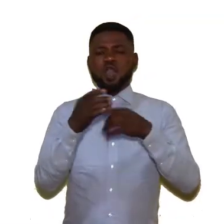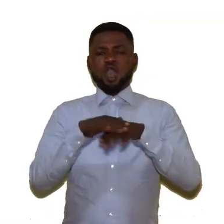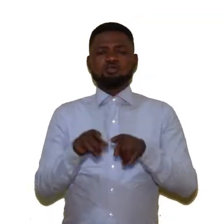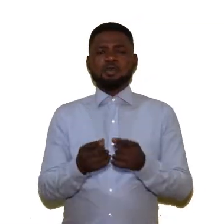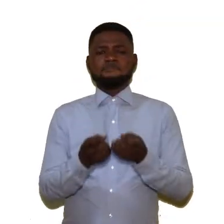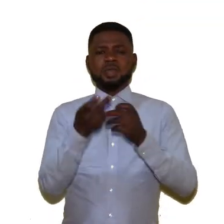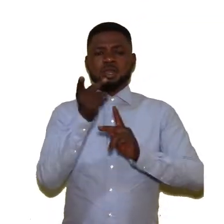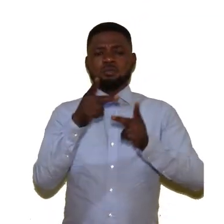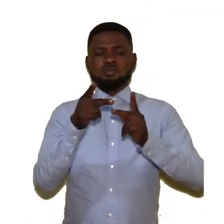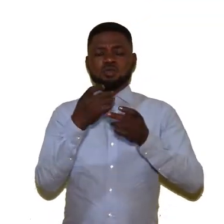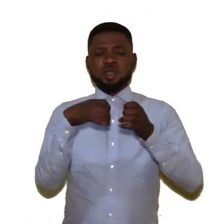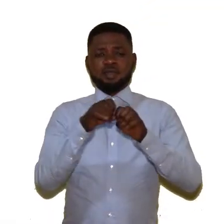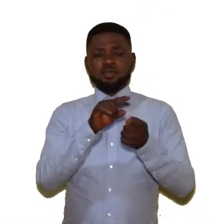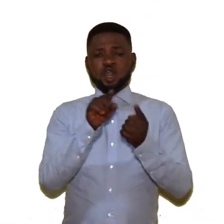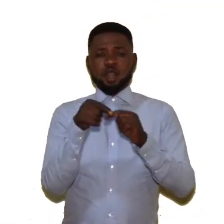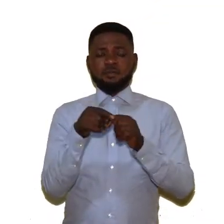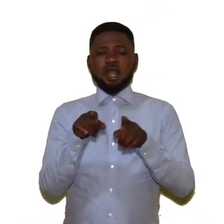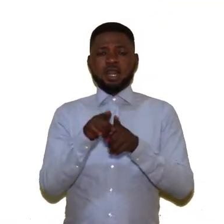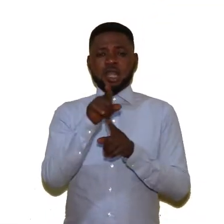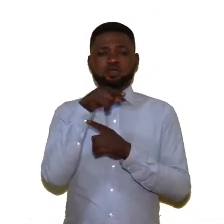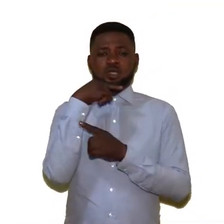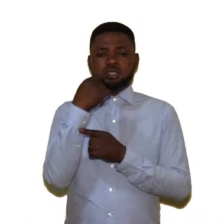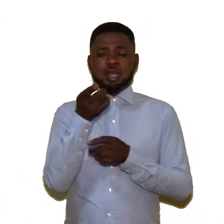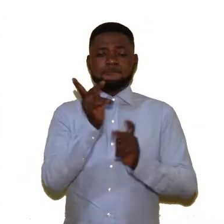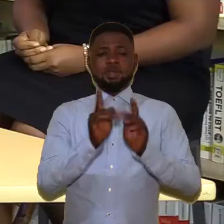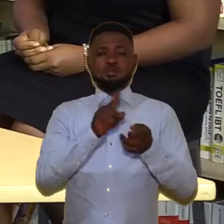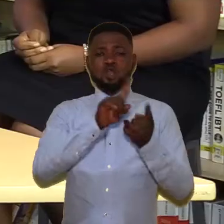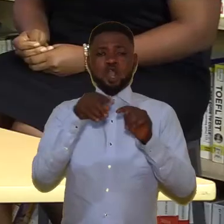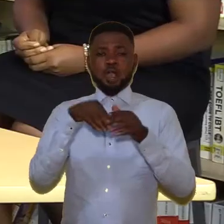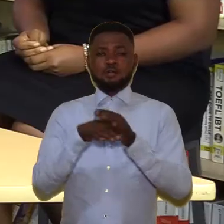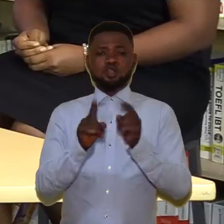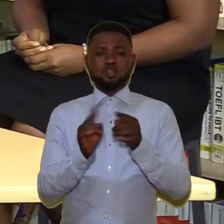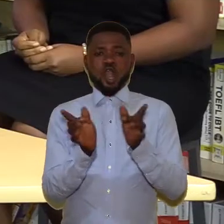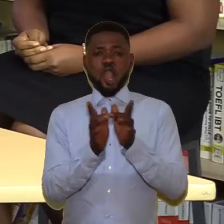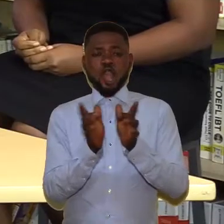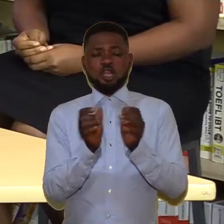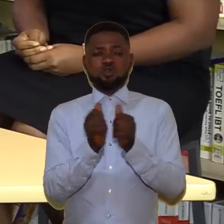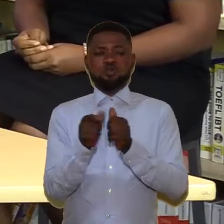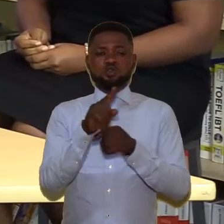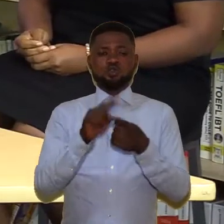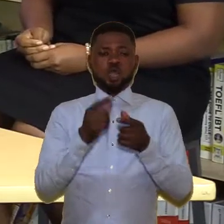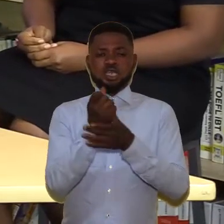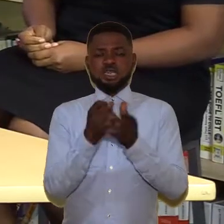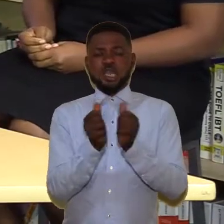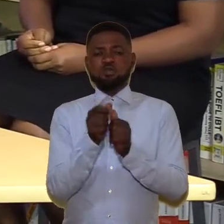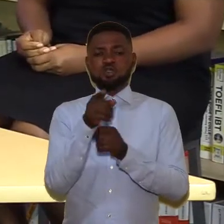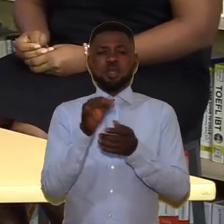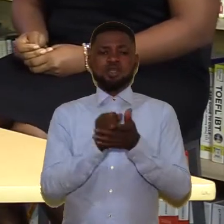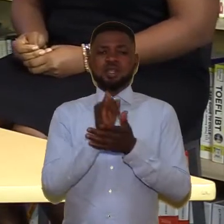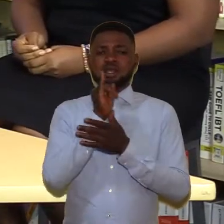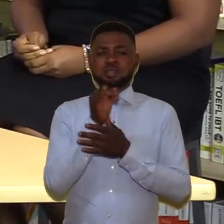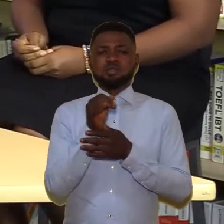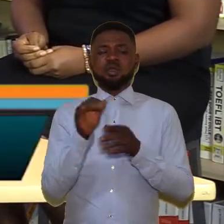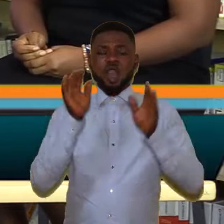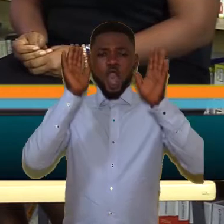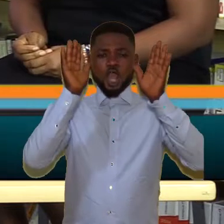There are people coming to even, like you said, people come in to connect with you, to share things with you, and that is